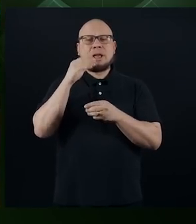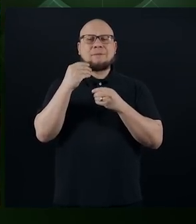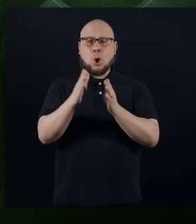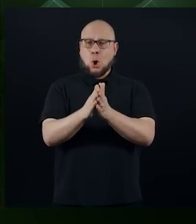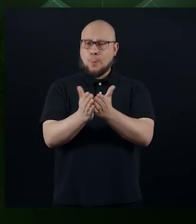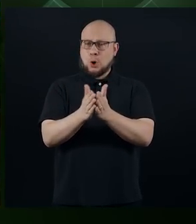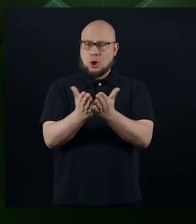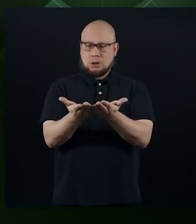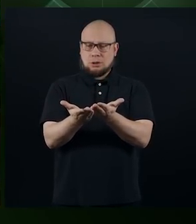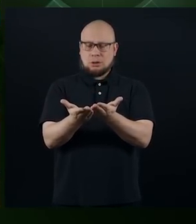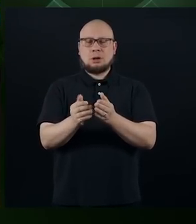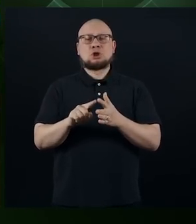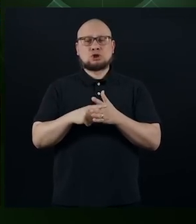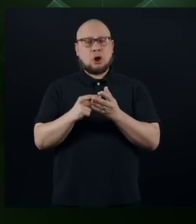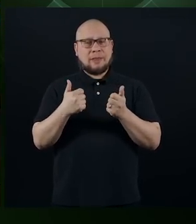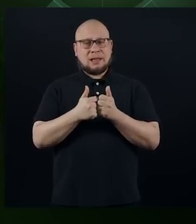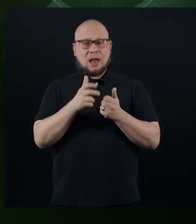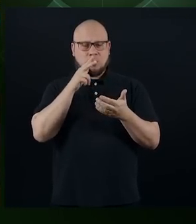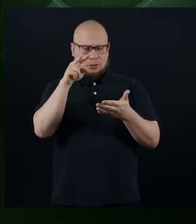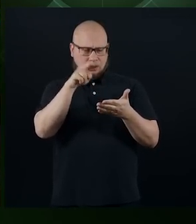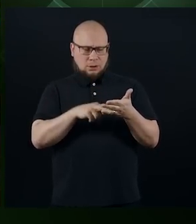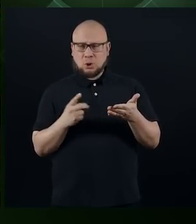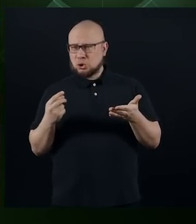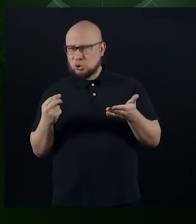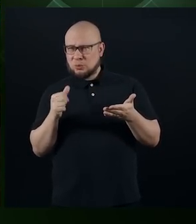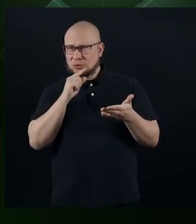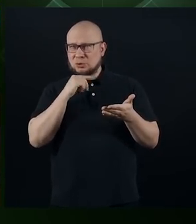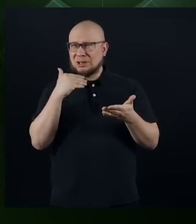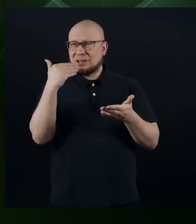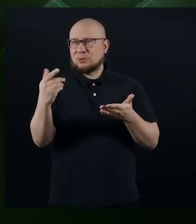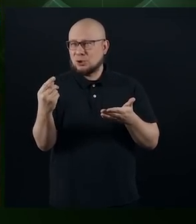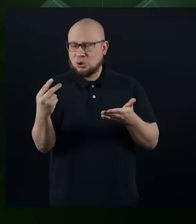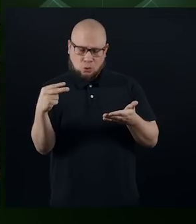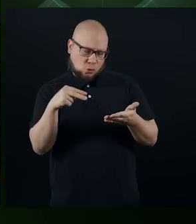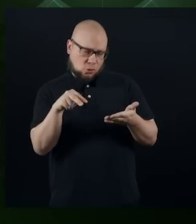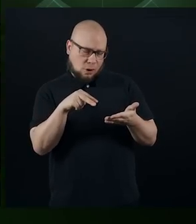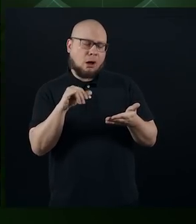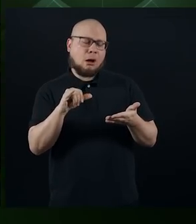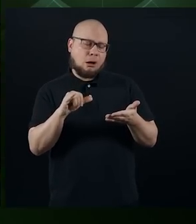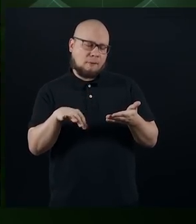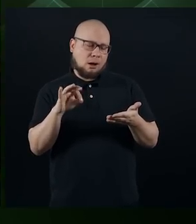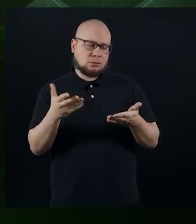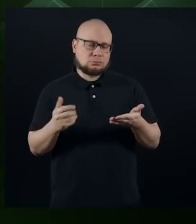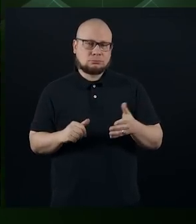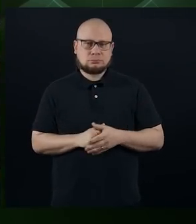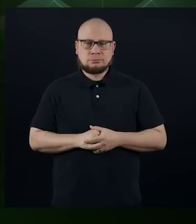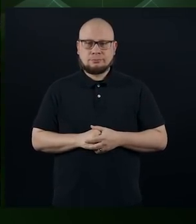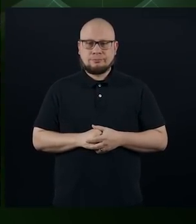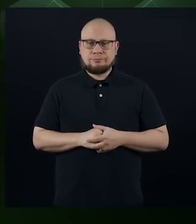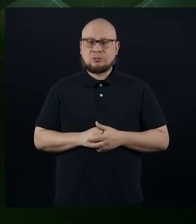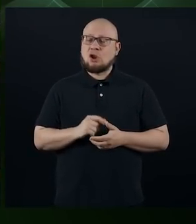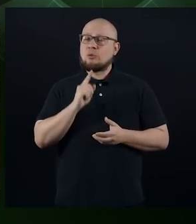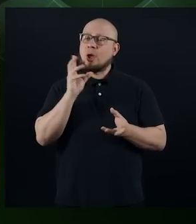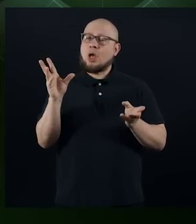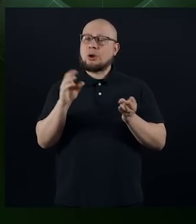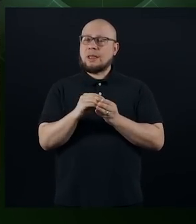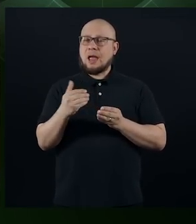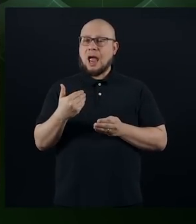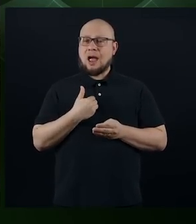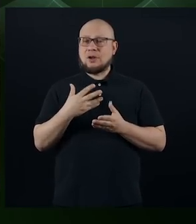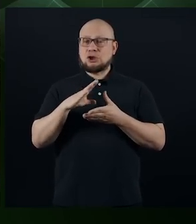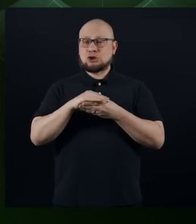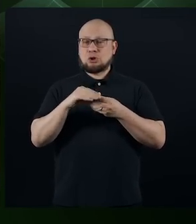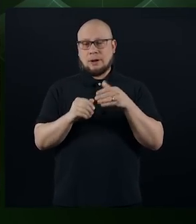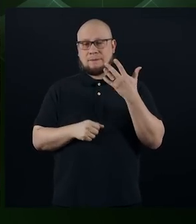when they start the Tall Tale, which will always give them guidance on where they should be going and what they should be doing. So we have 5 quest books, and,